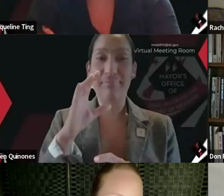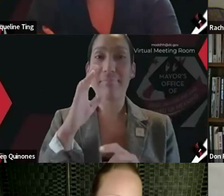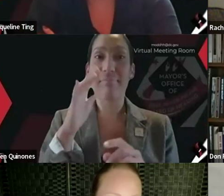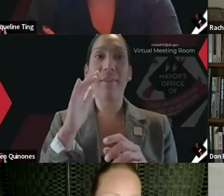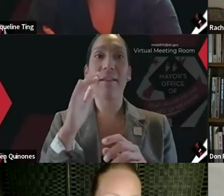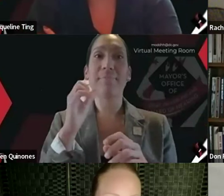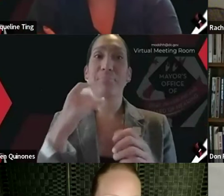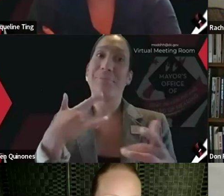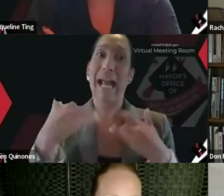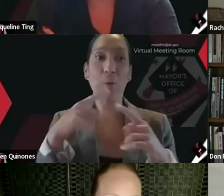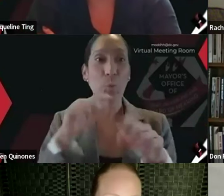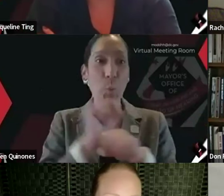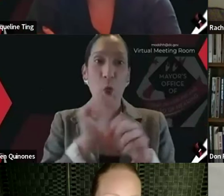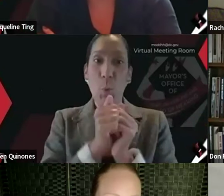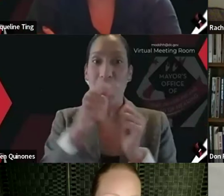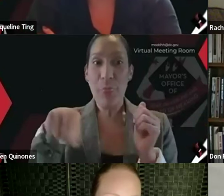commission.